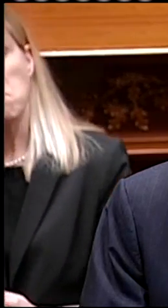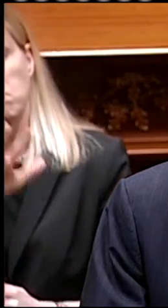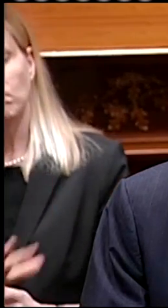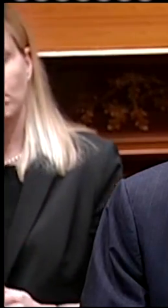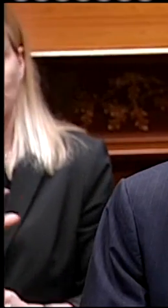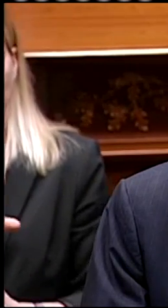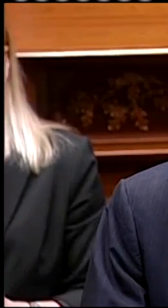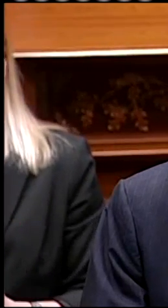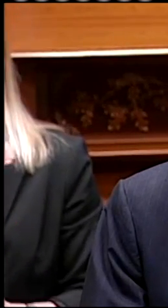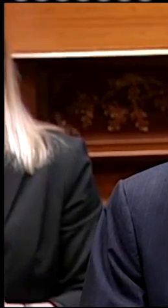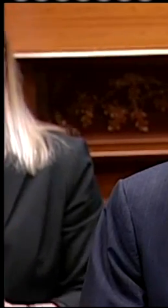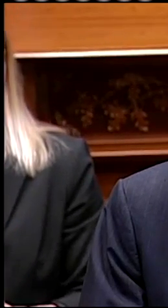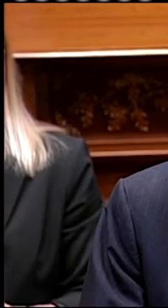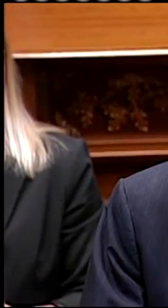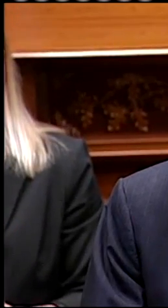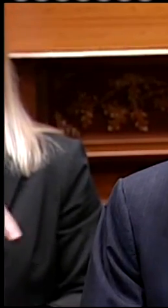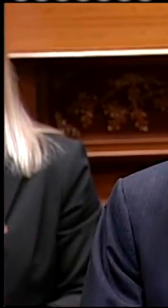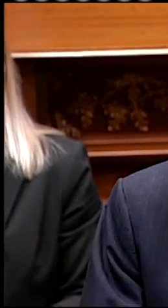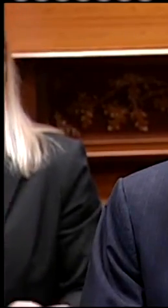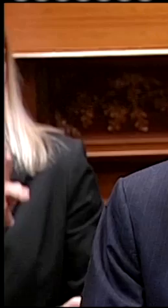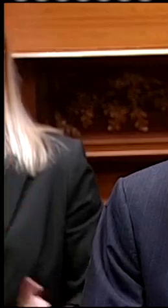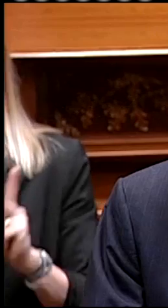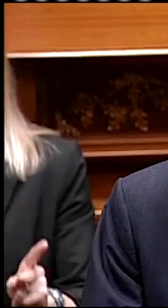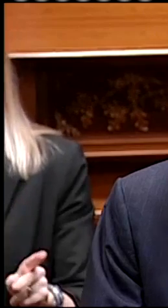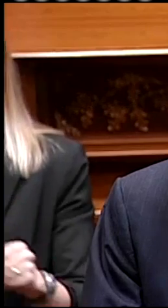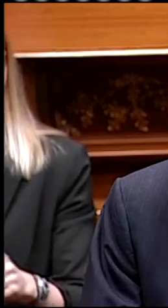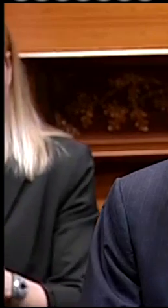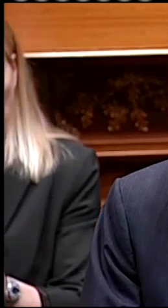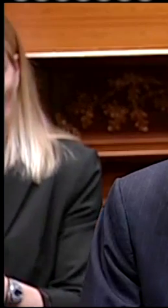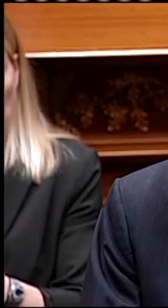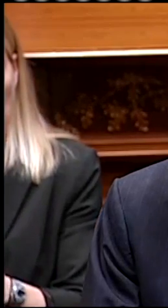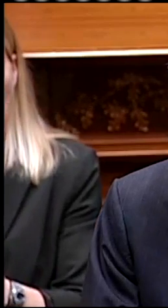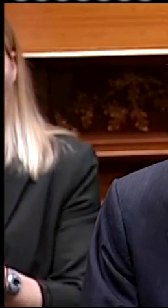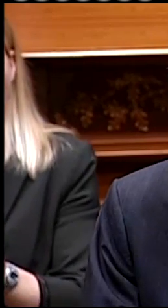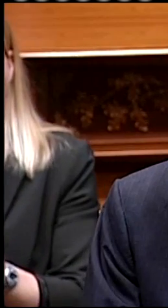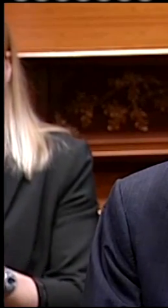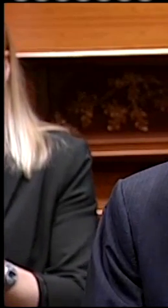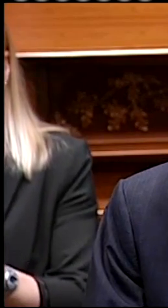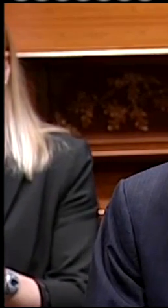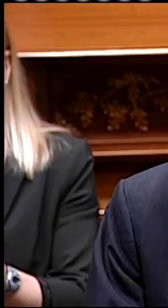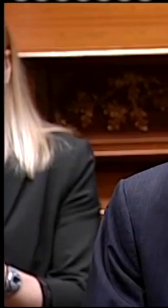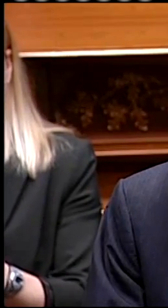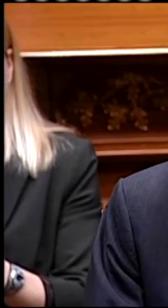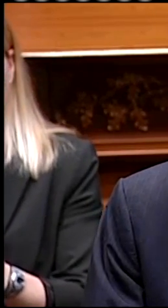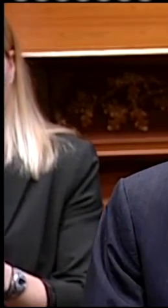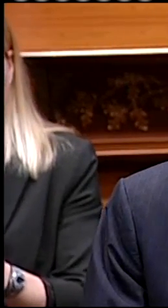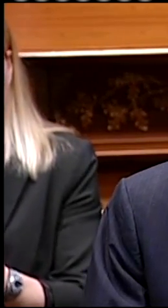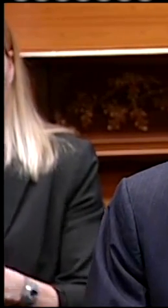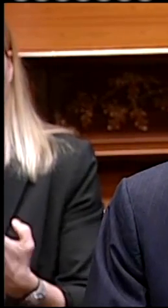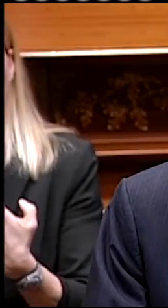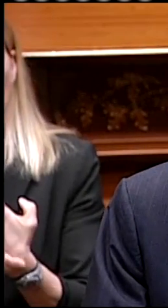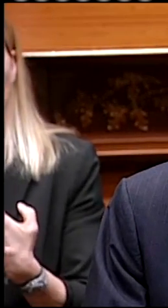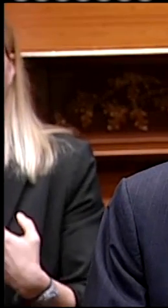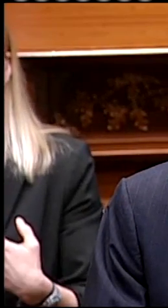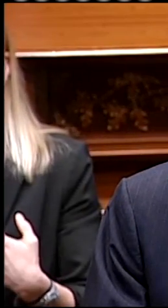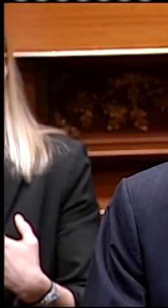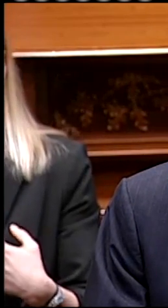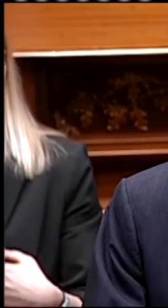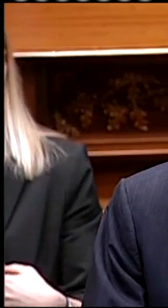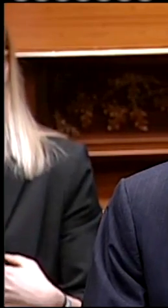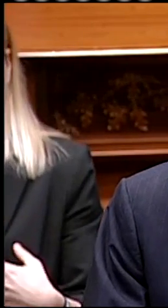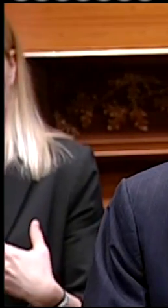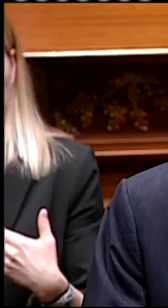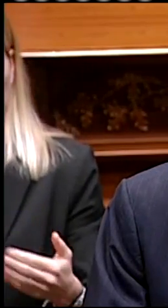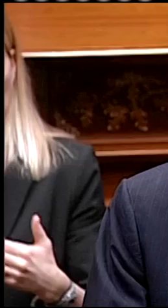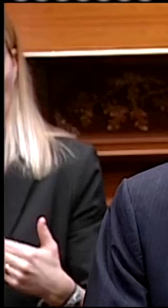Approximately 80% of individuals in Illinois apprenticeship programs are white, even